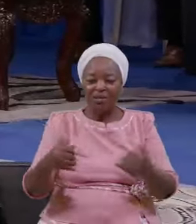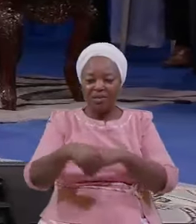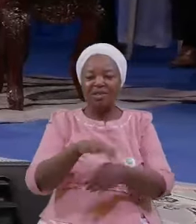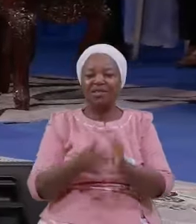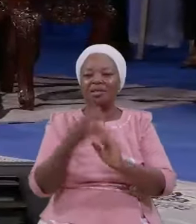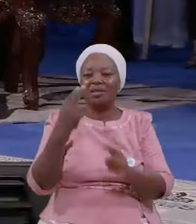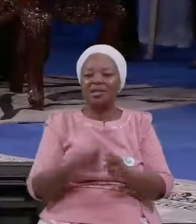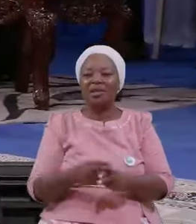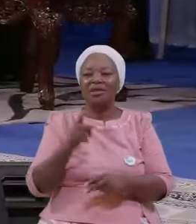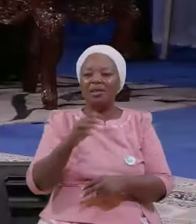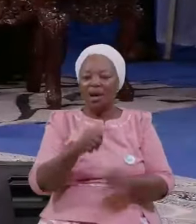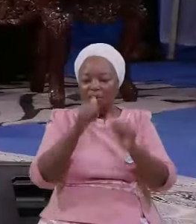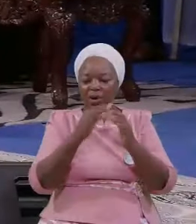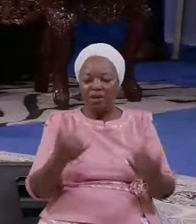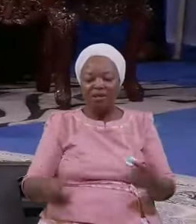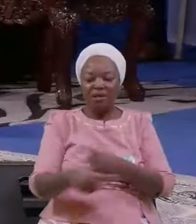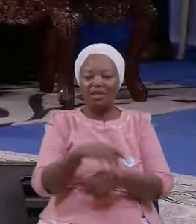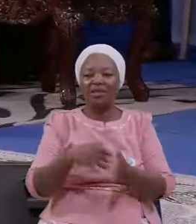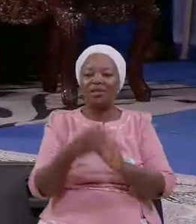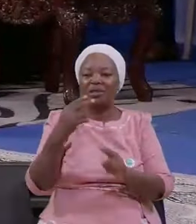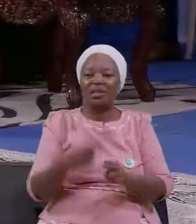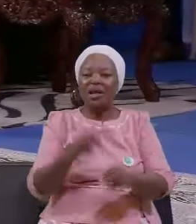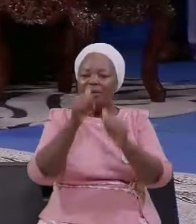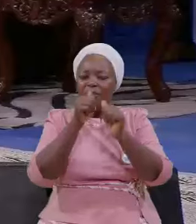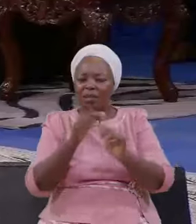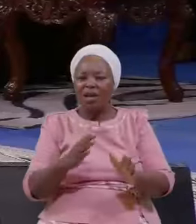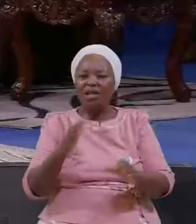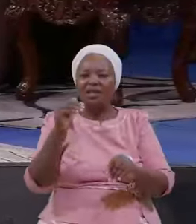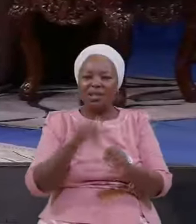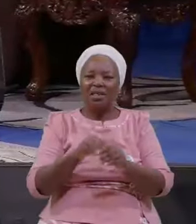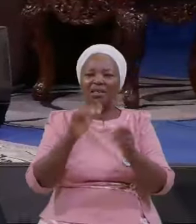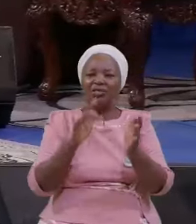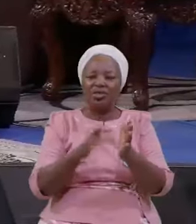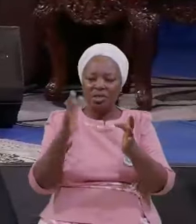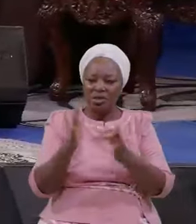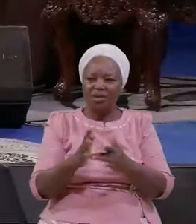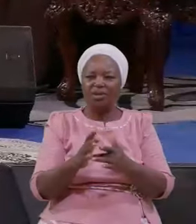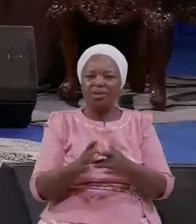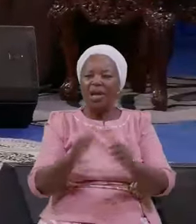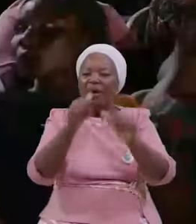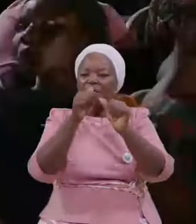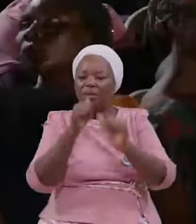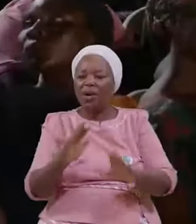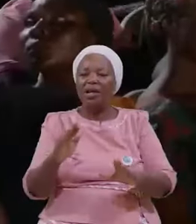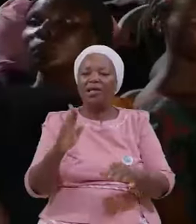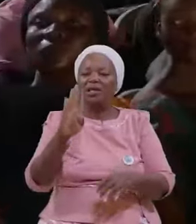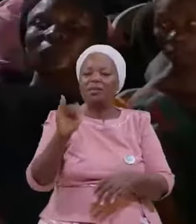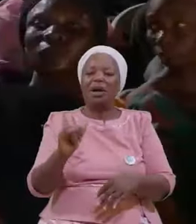Blessed today. Blessed in Jesus. Blessed by